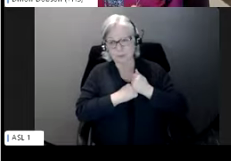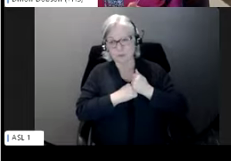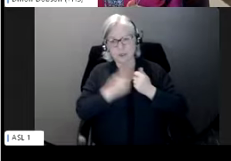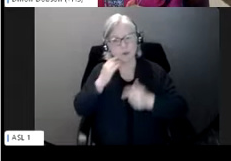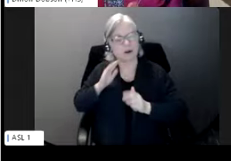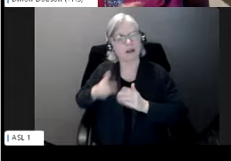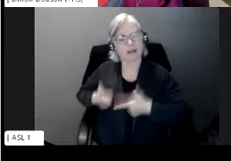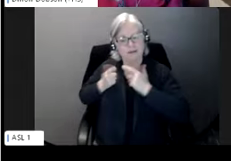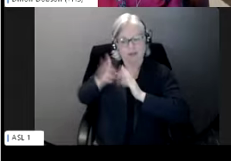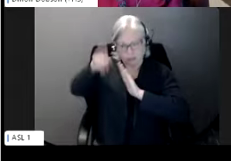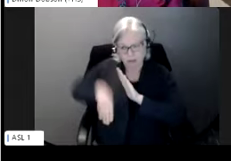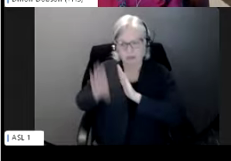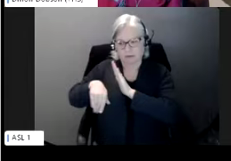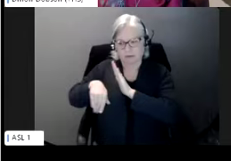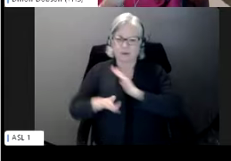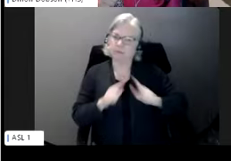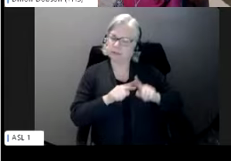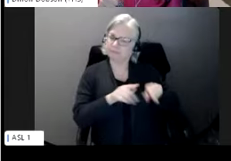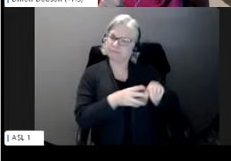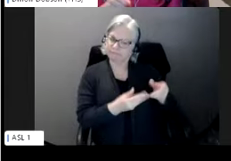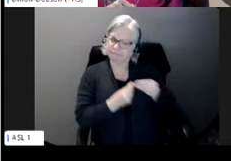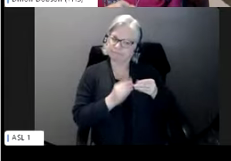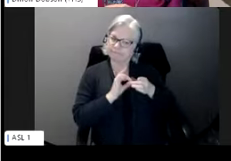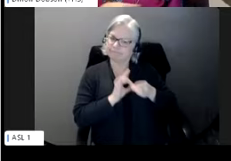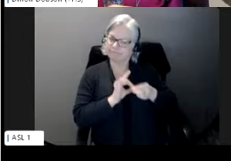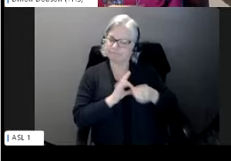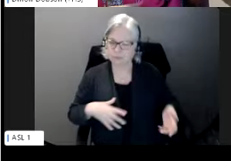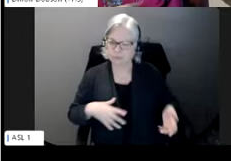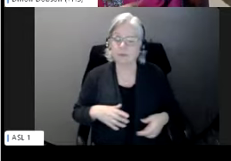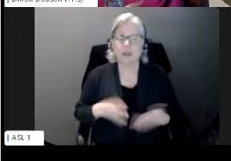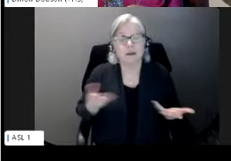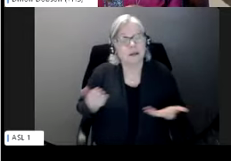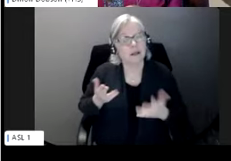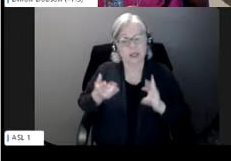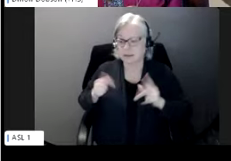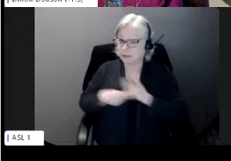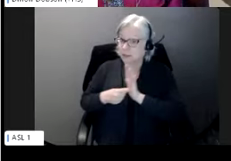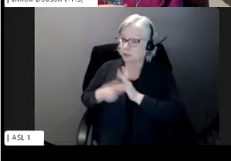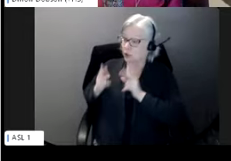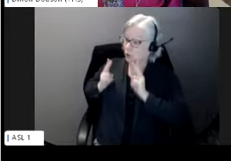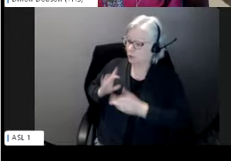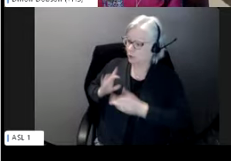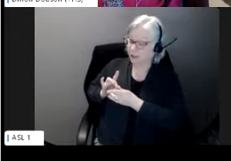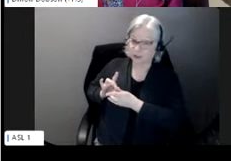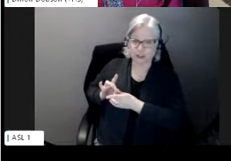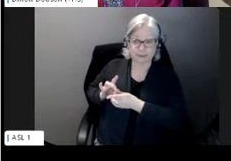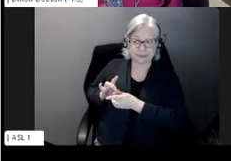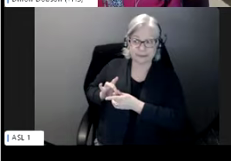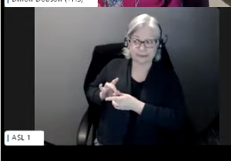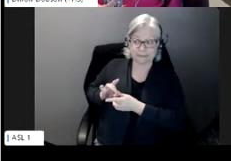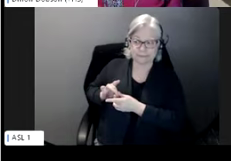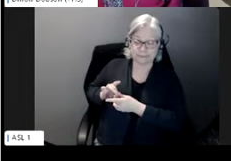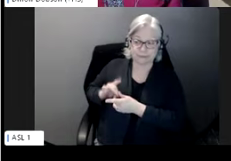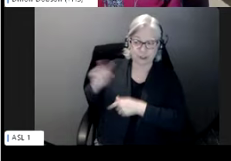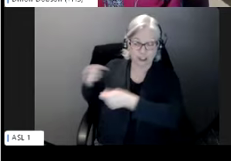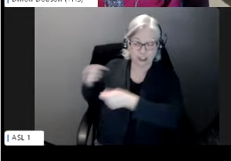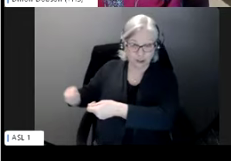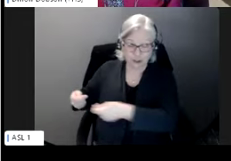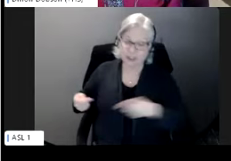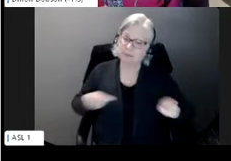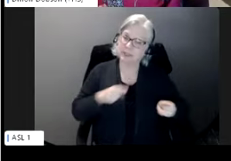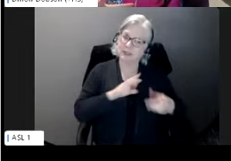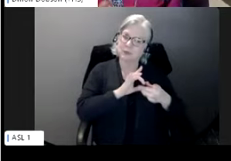life shifts. And unlike perhaps human relationships that may change over time, we know that the relationship with animals actually continue